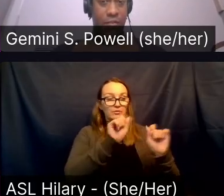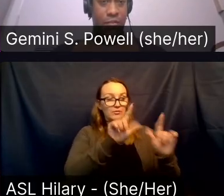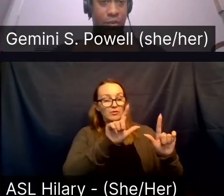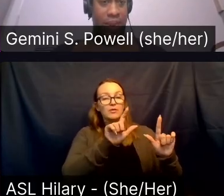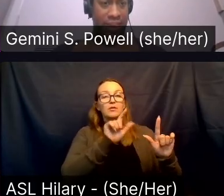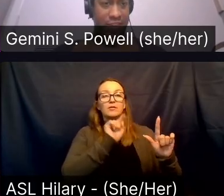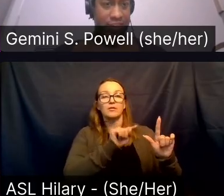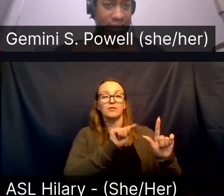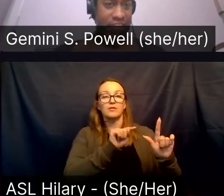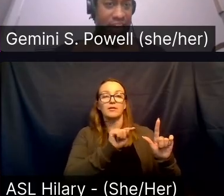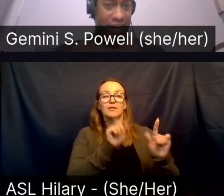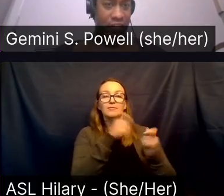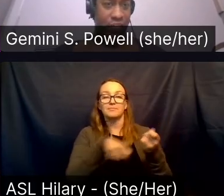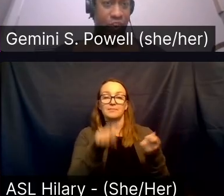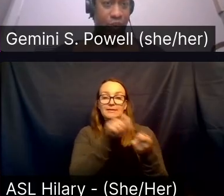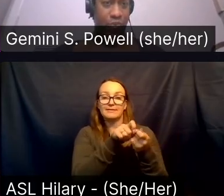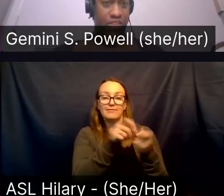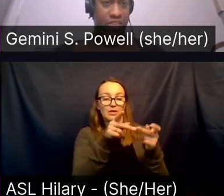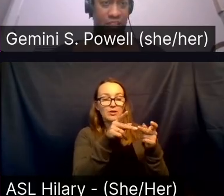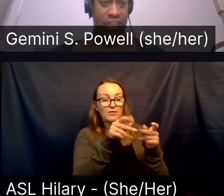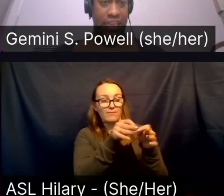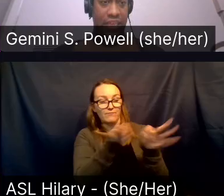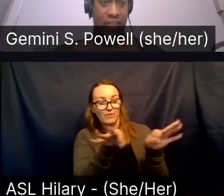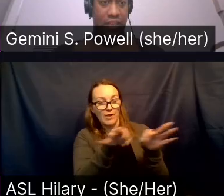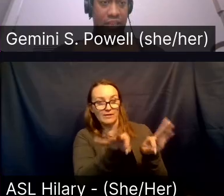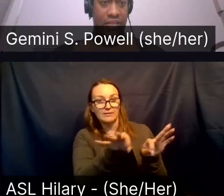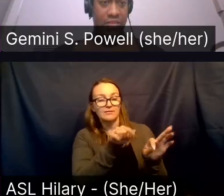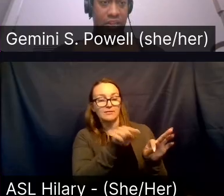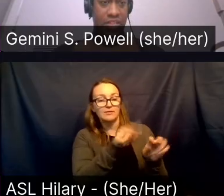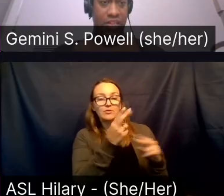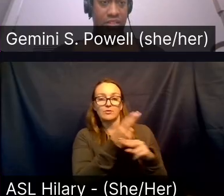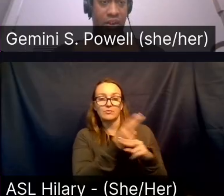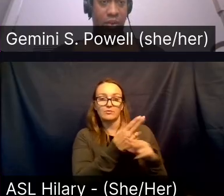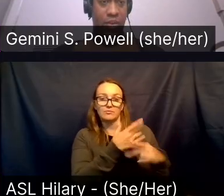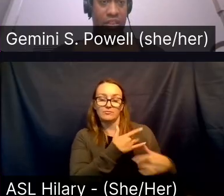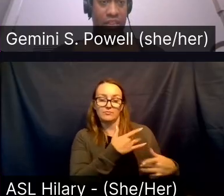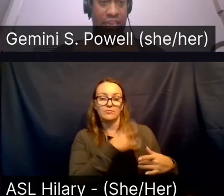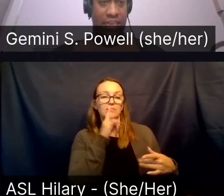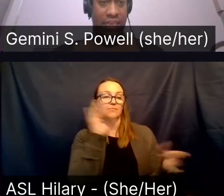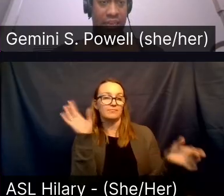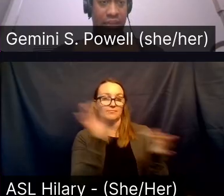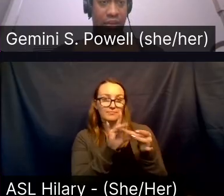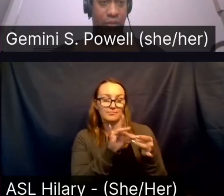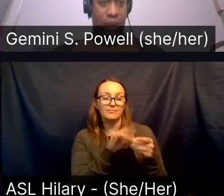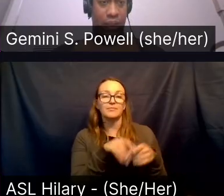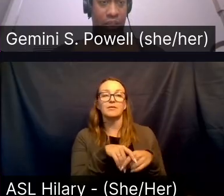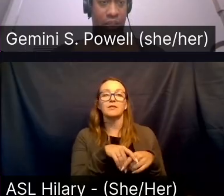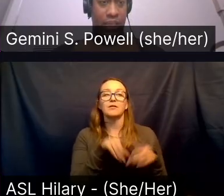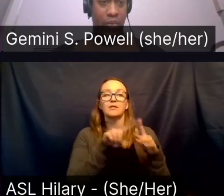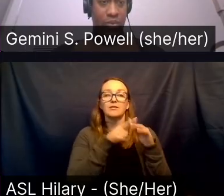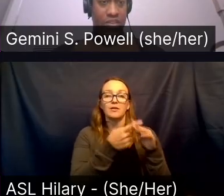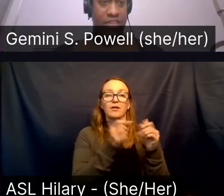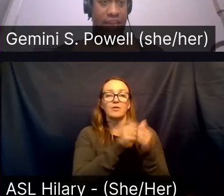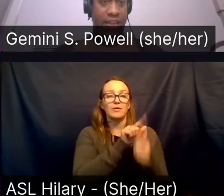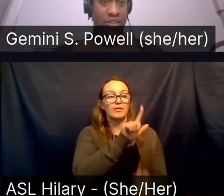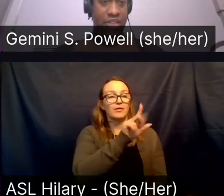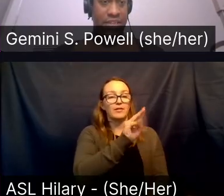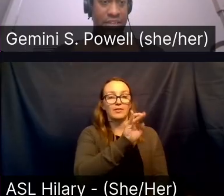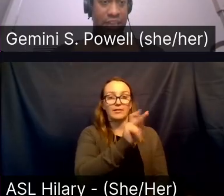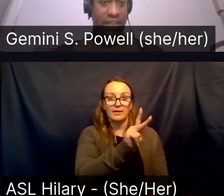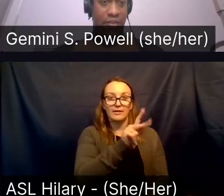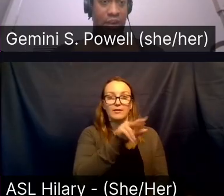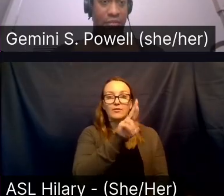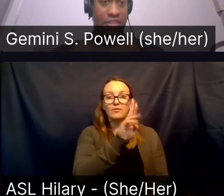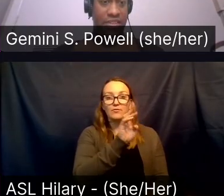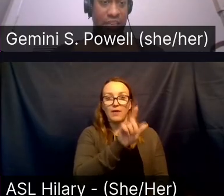of phrase that is kind of used to link the spreadsheet, starting with link, rel equals style